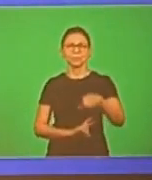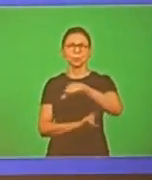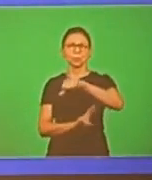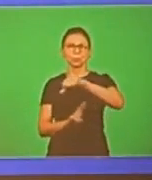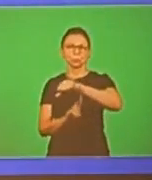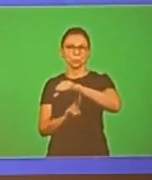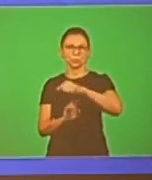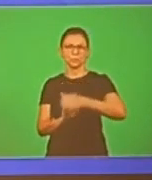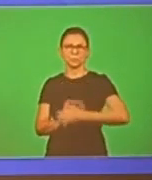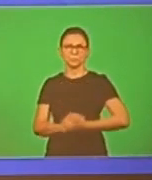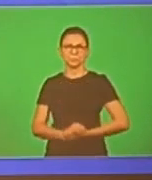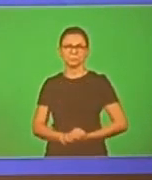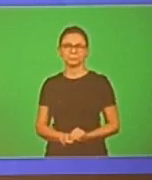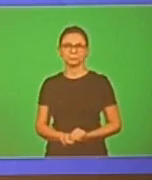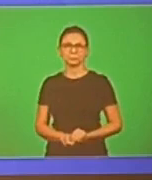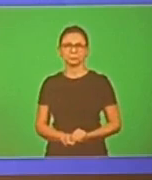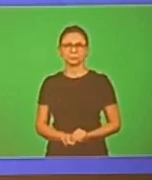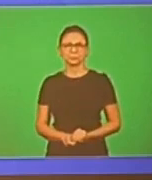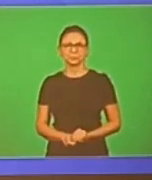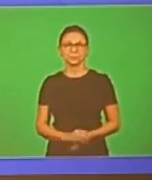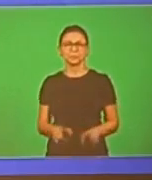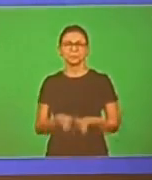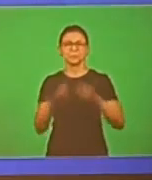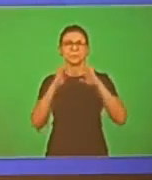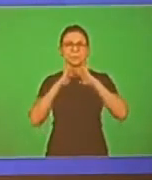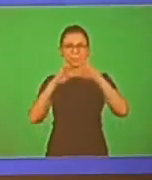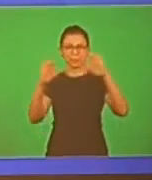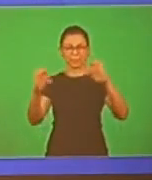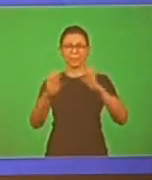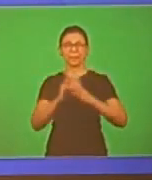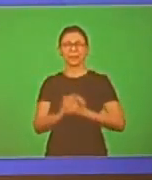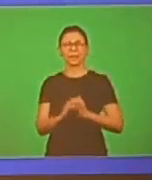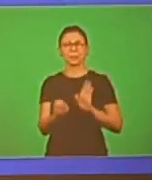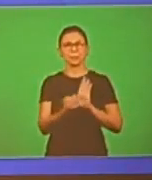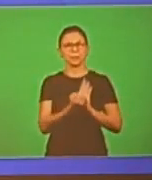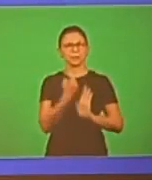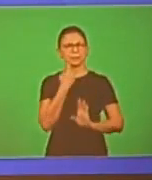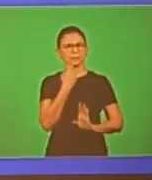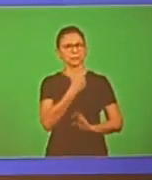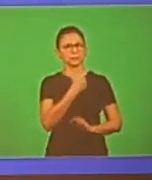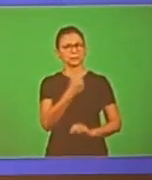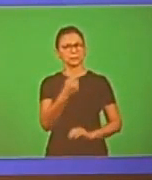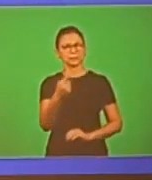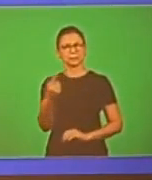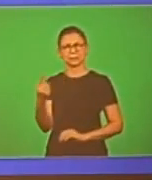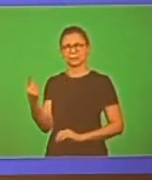in the north of Brazil. Also the great evangelizations,